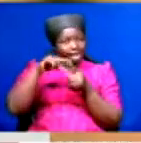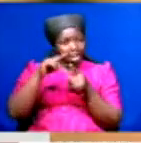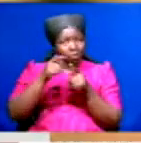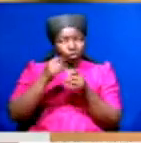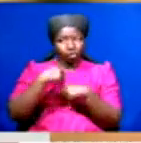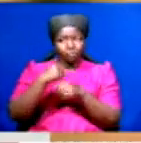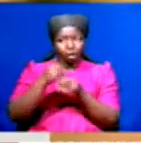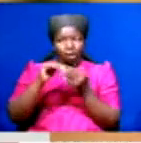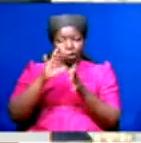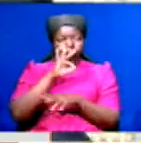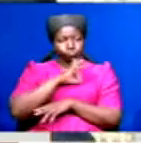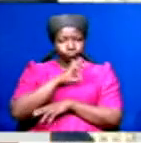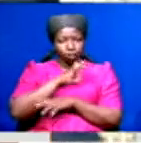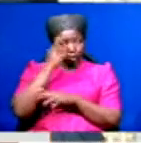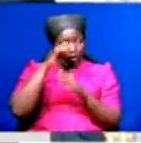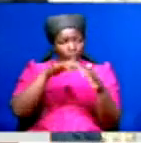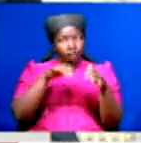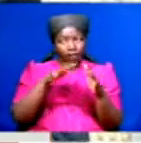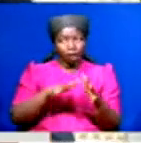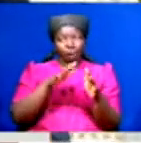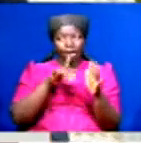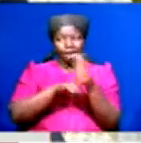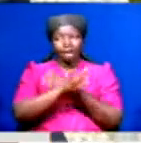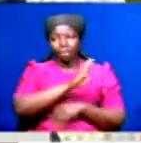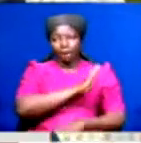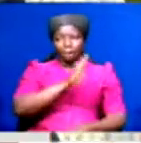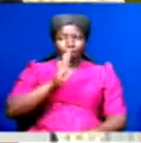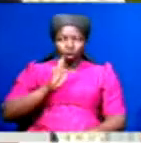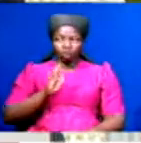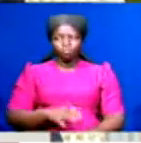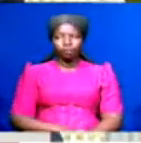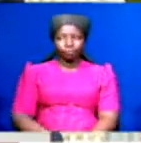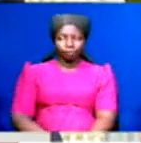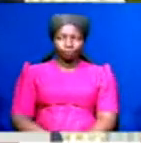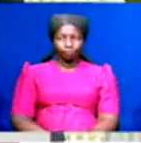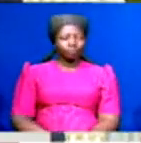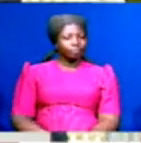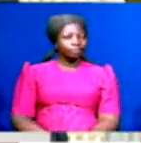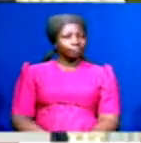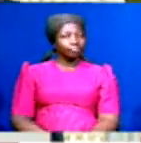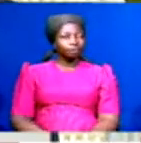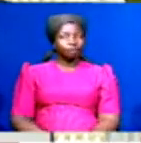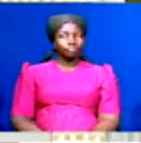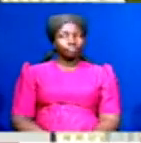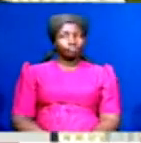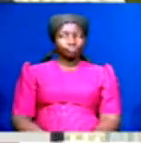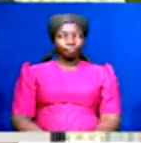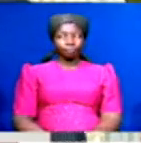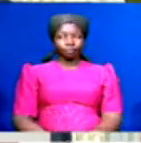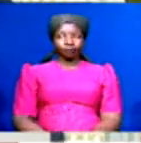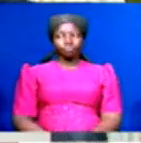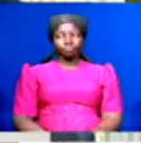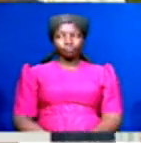of the Nairobi Coffee Auction. Coffee, 85% of coffee produced in this country is